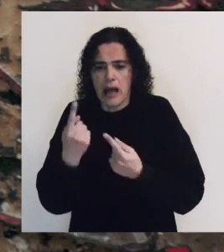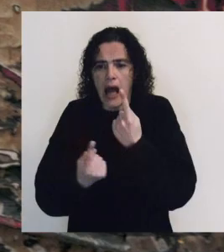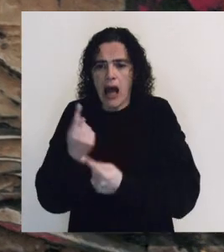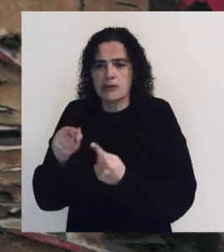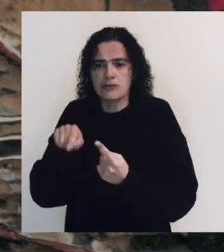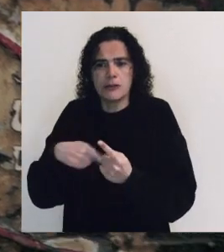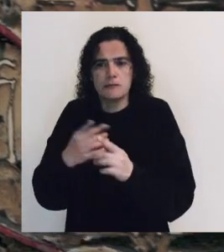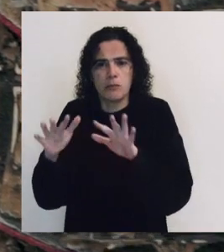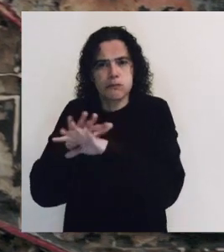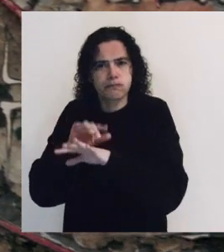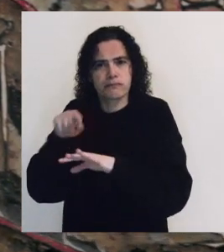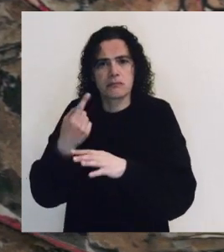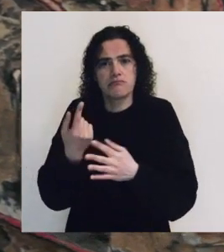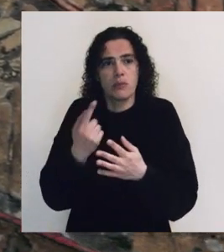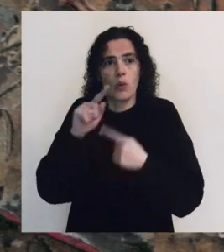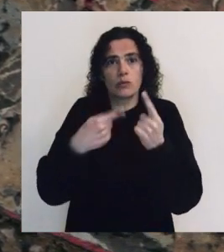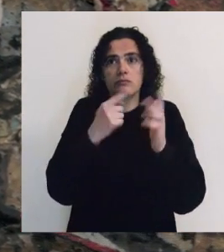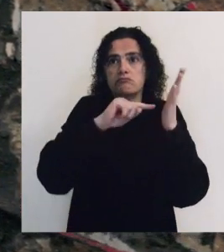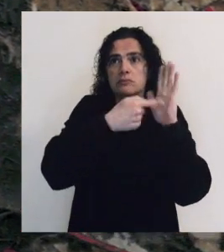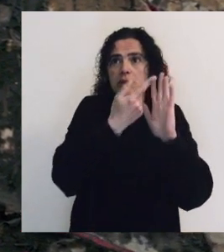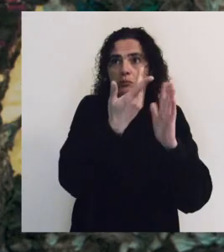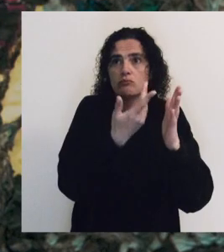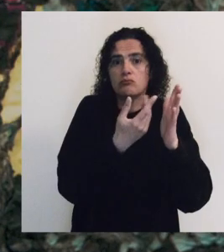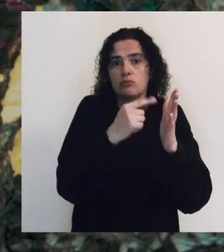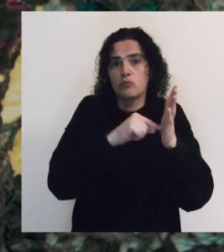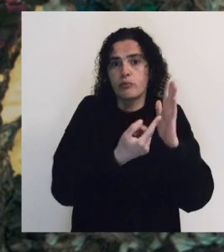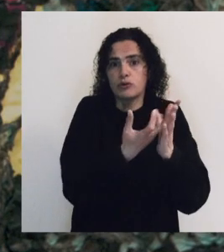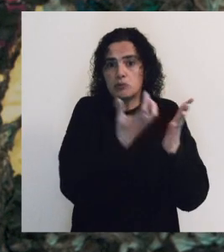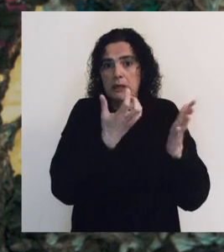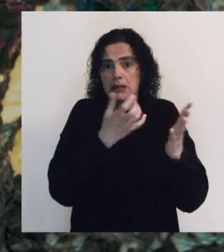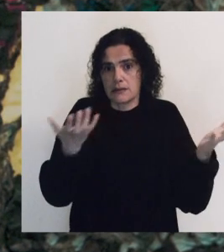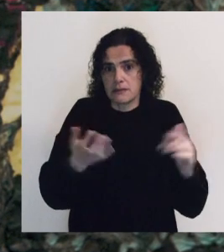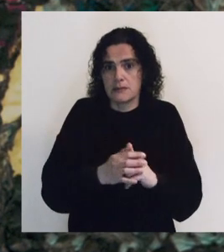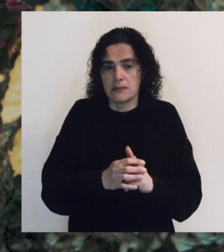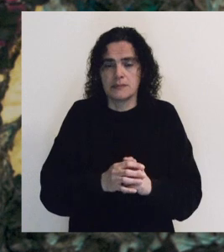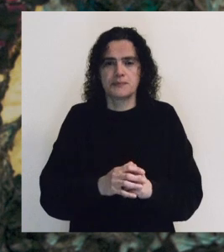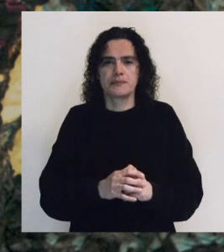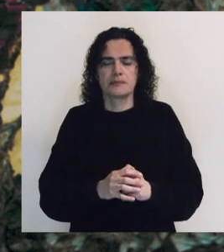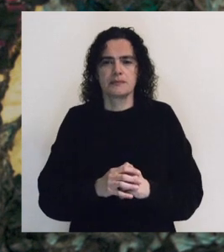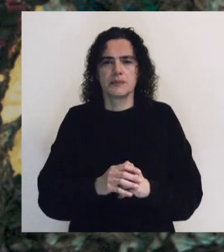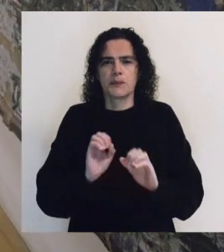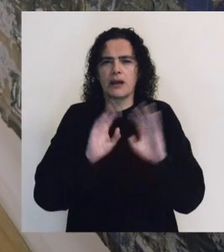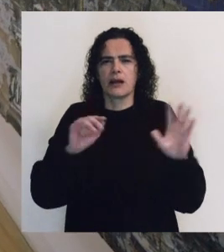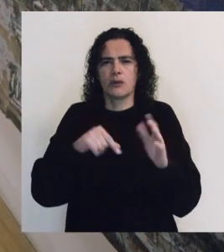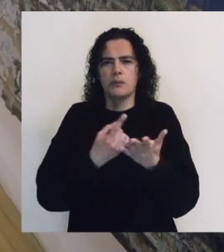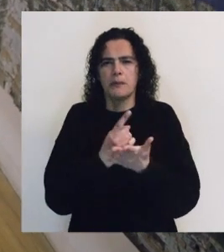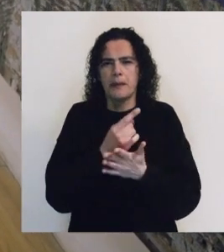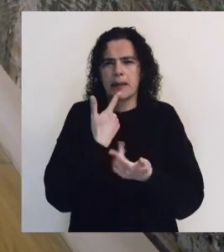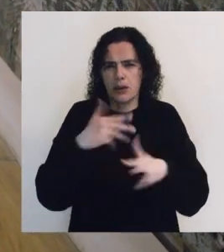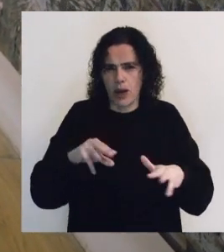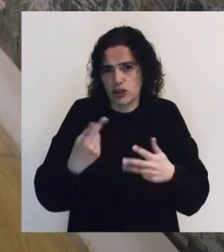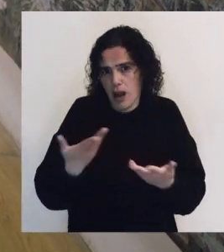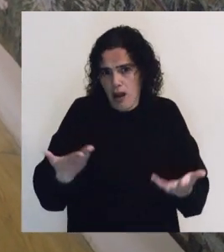they are sanded and disappear, and at times they just show up. Of course, a map